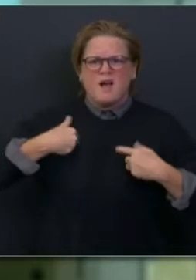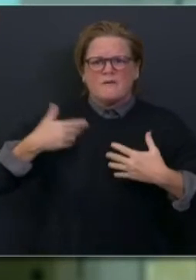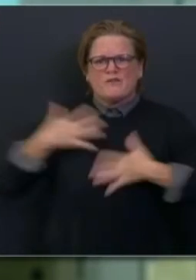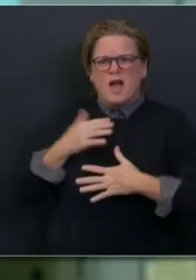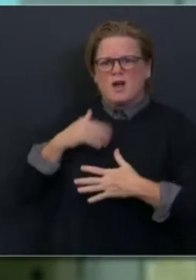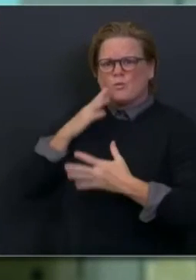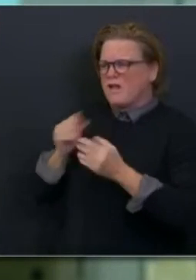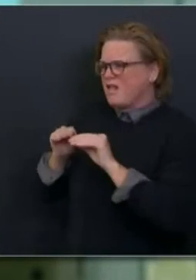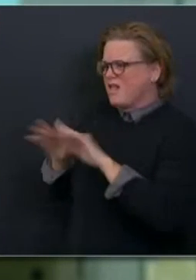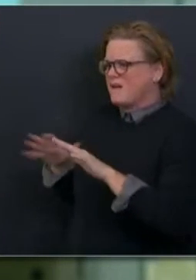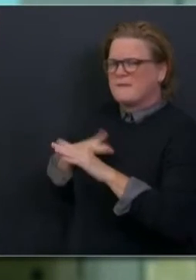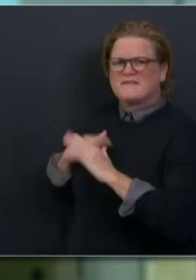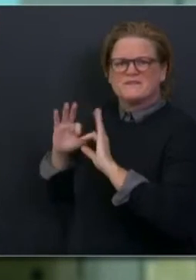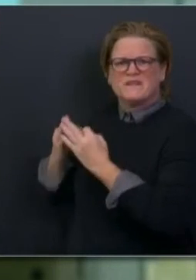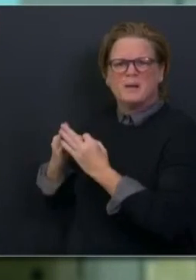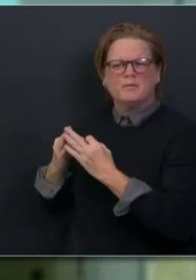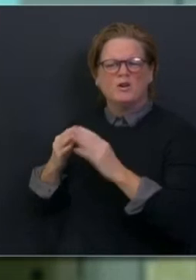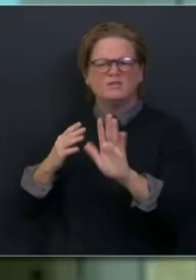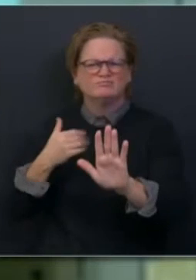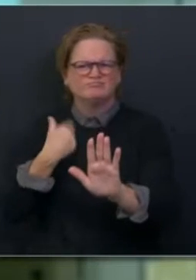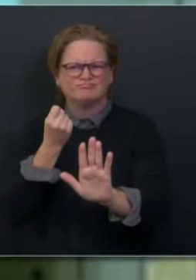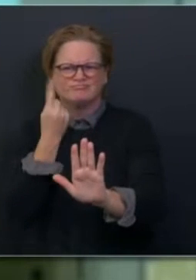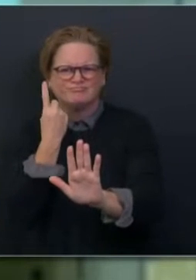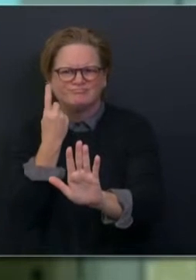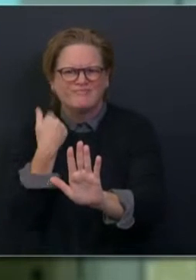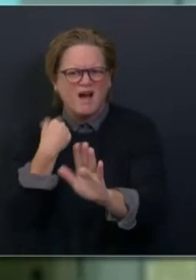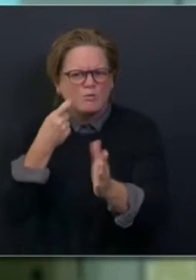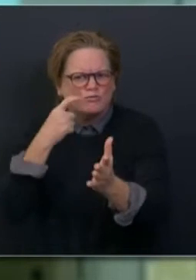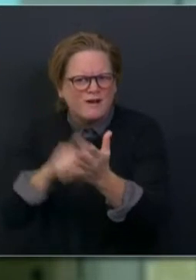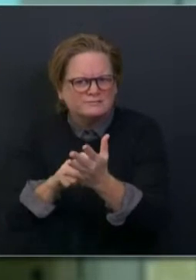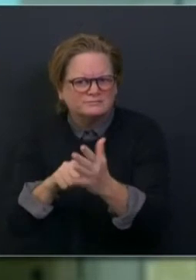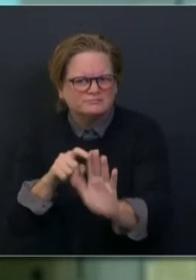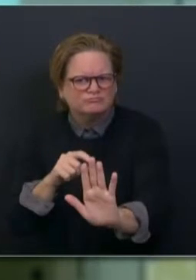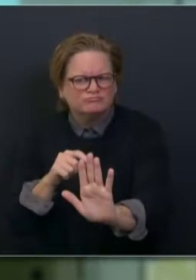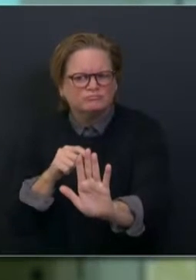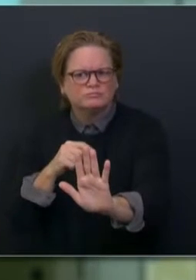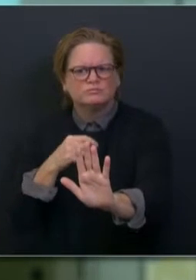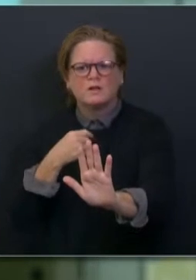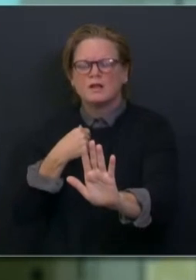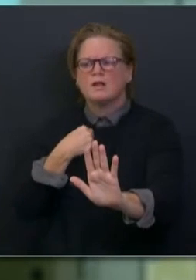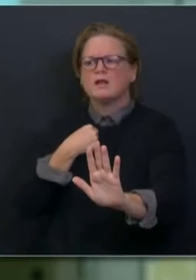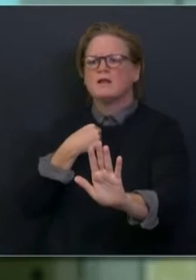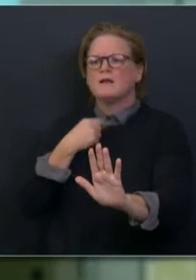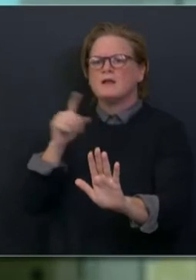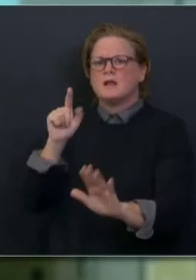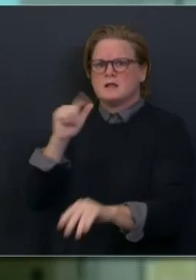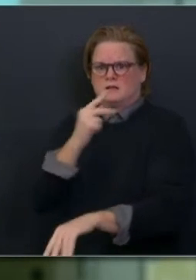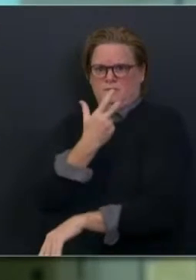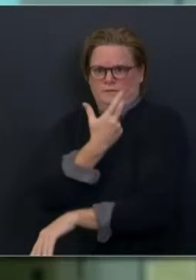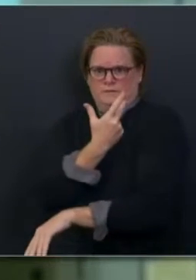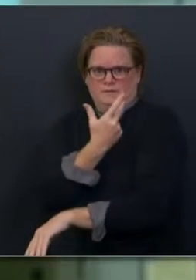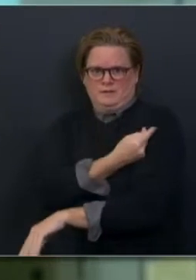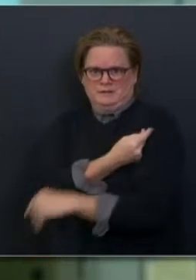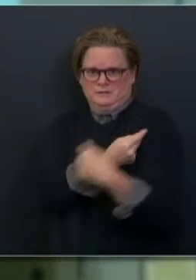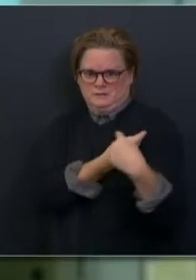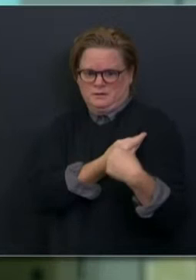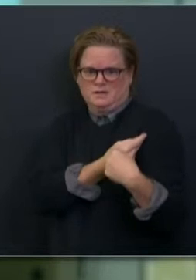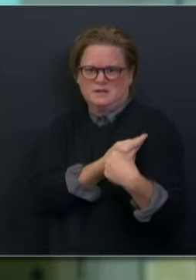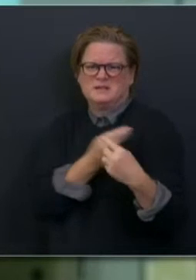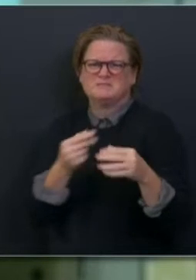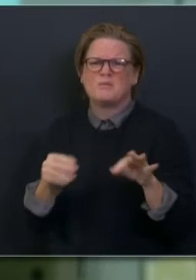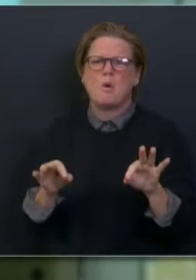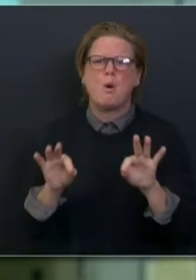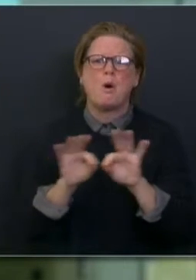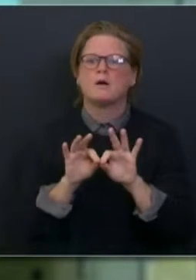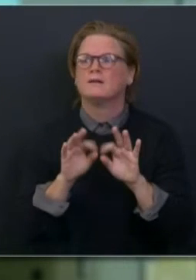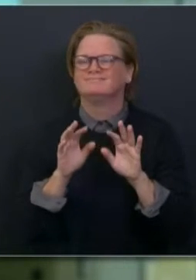it's important that we acknowledge how powerful this is as a tool to protect those healthcare workers, not just so that they can have peace of mind and